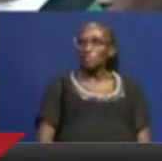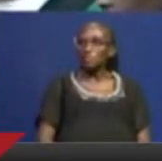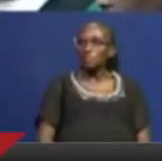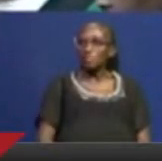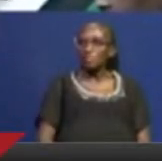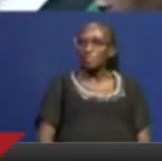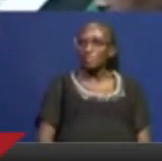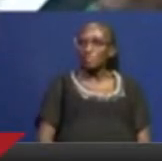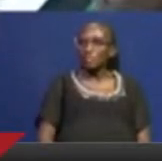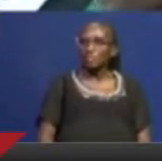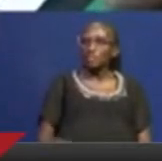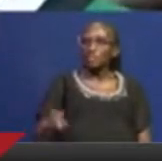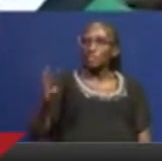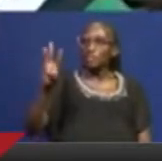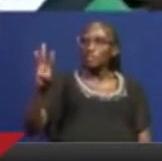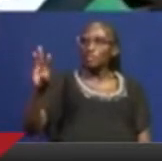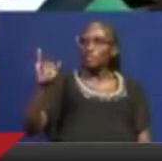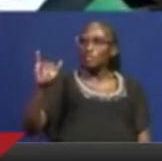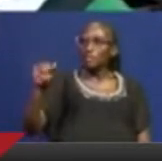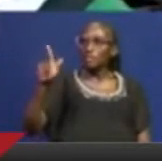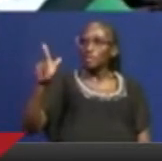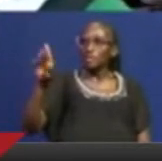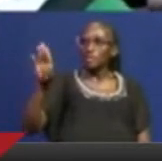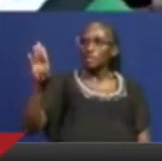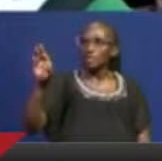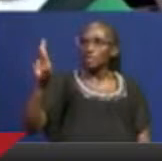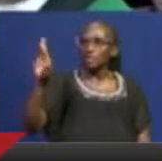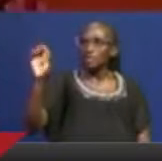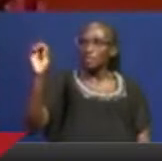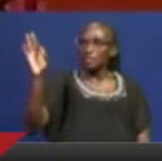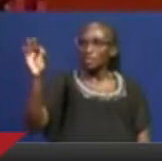Funyula Wilberforce Oundo Ojambo.